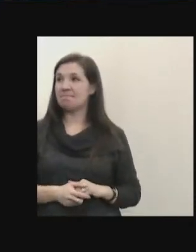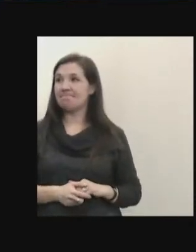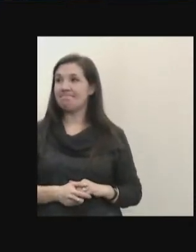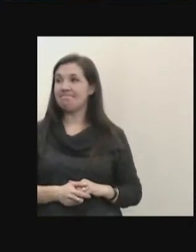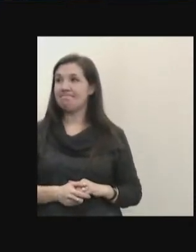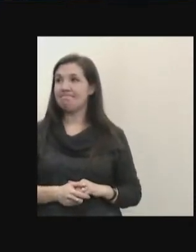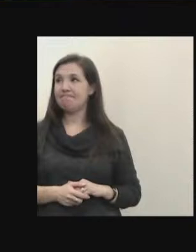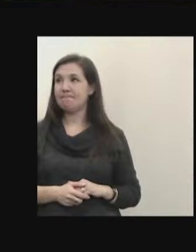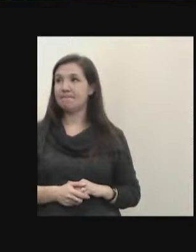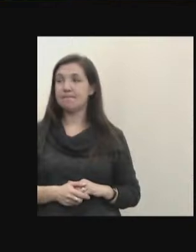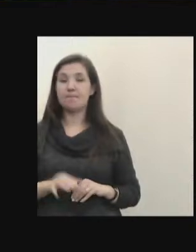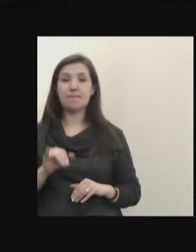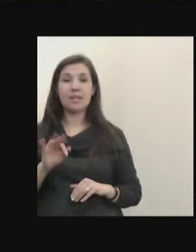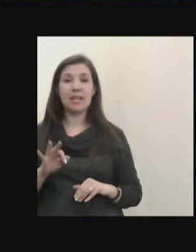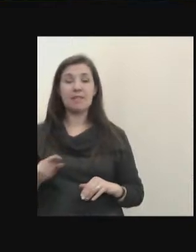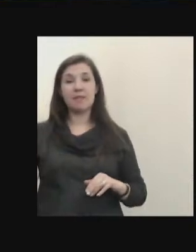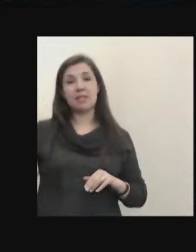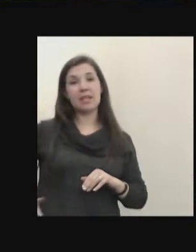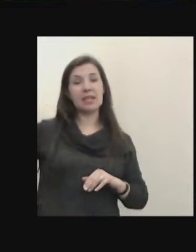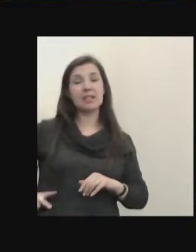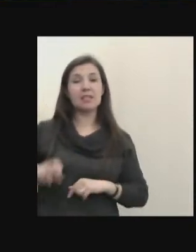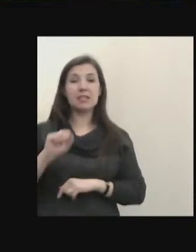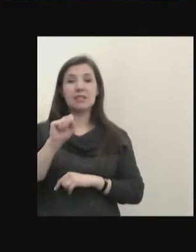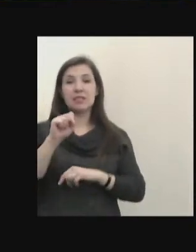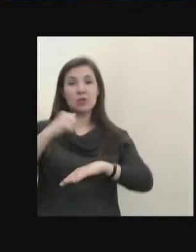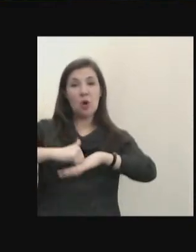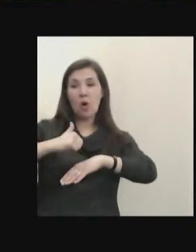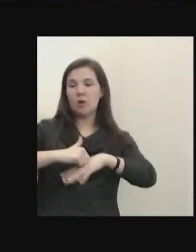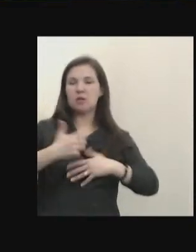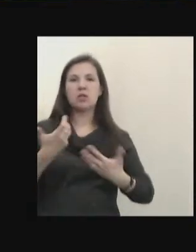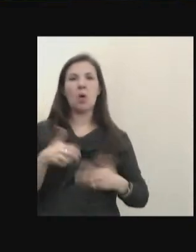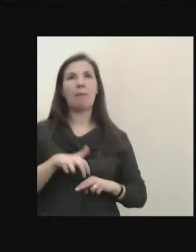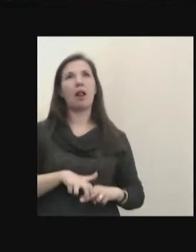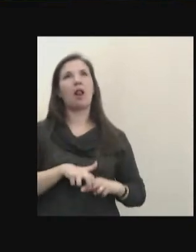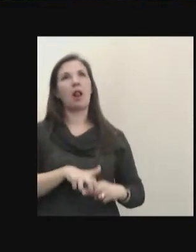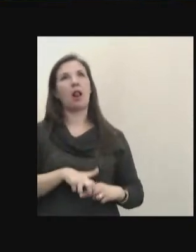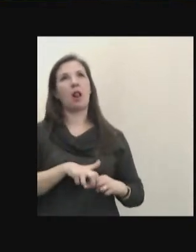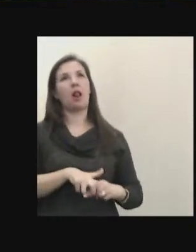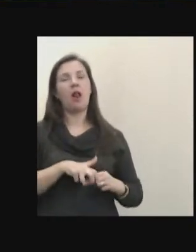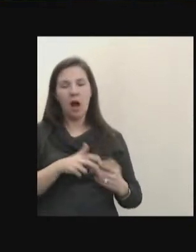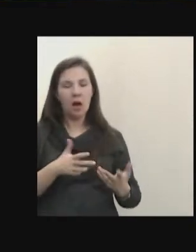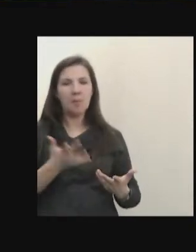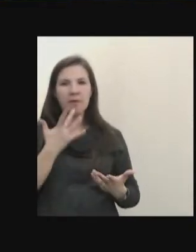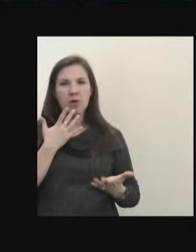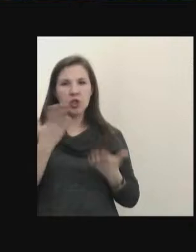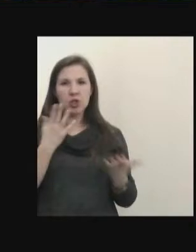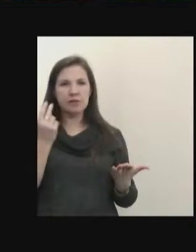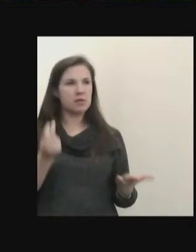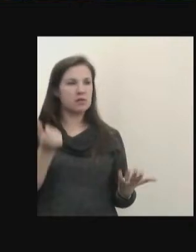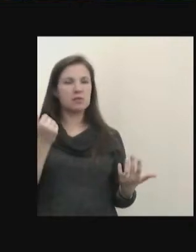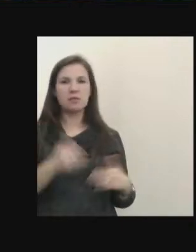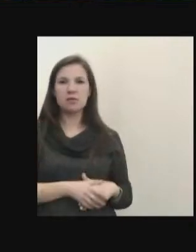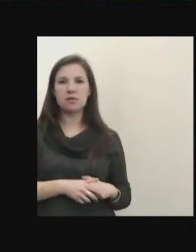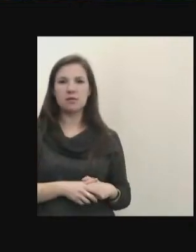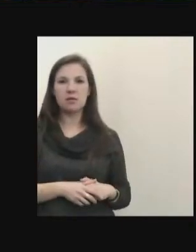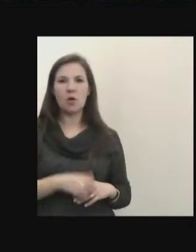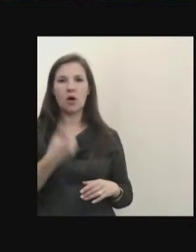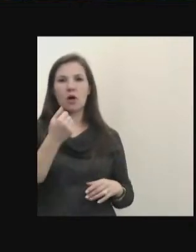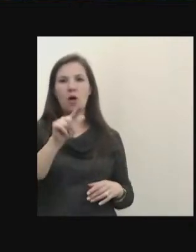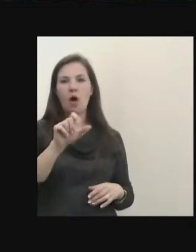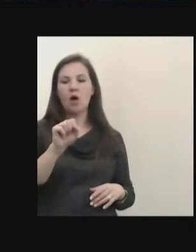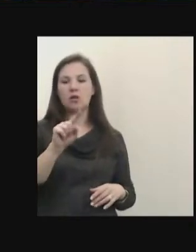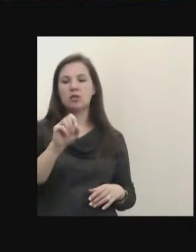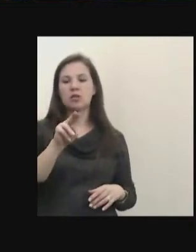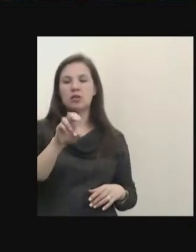If someone's got kidney stones, they don't want to be sitting waiting. They want to have service right away. Gallstones,